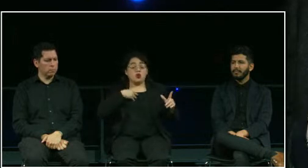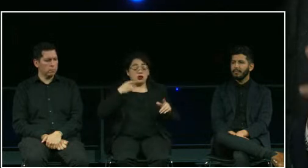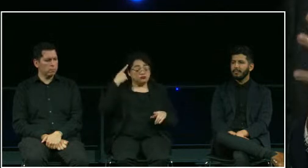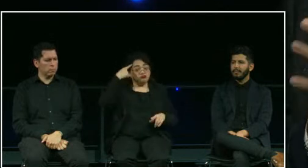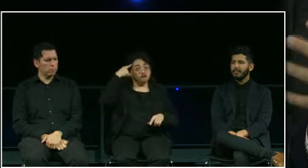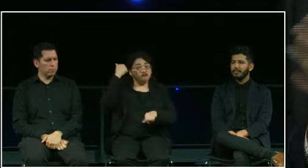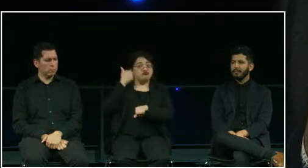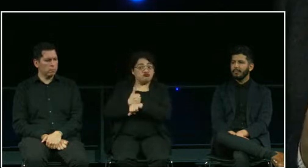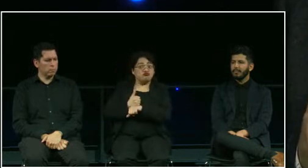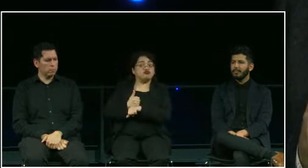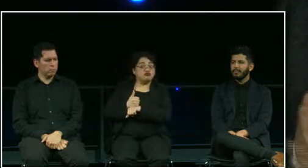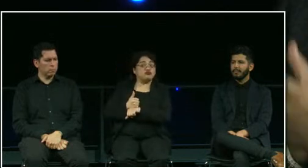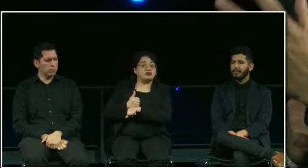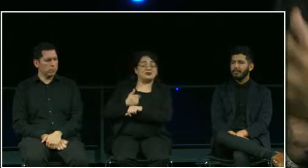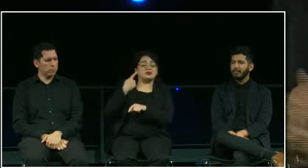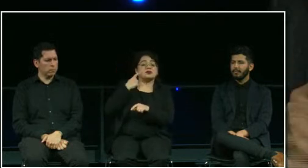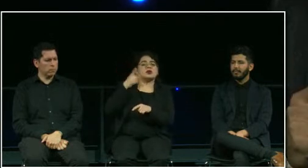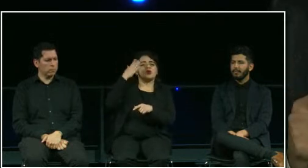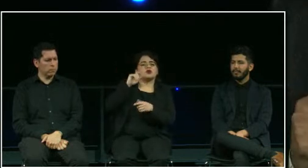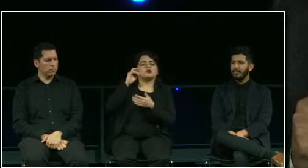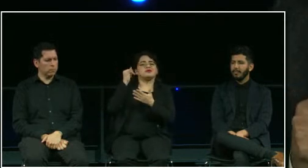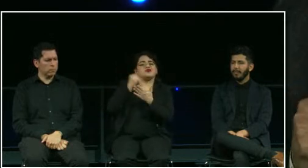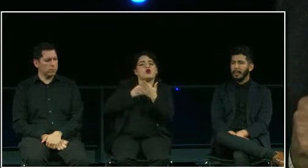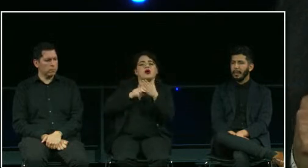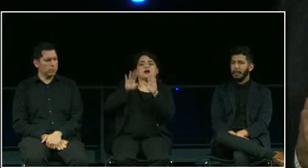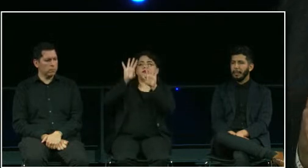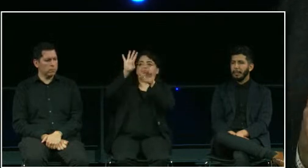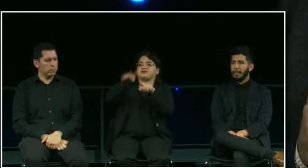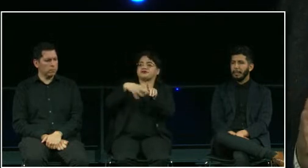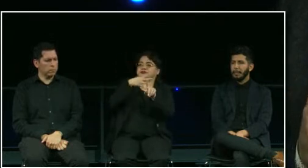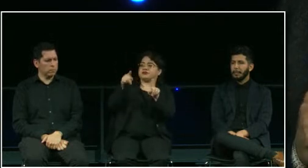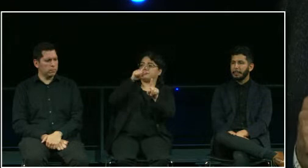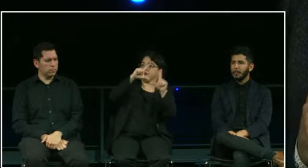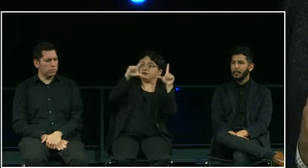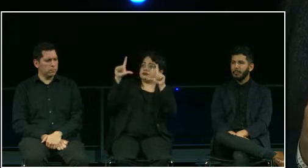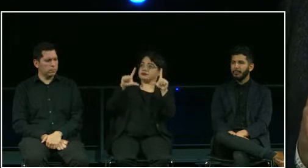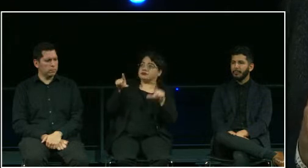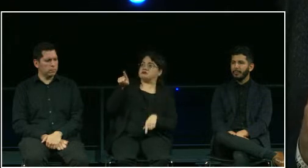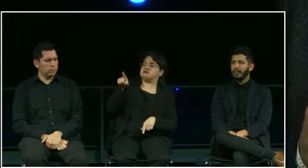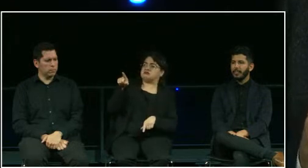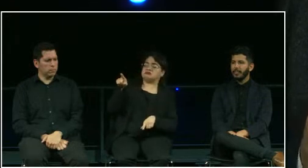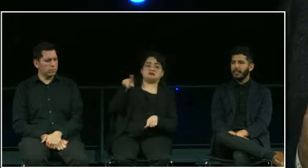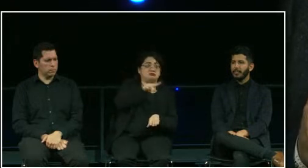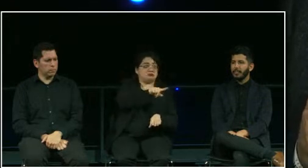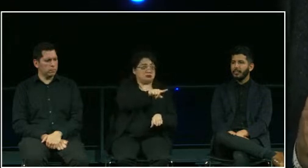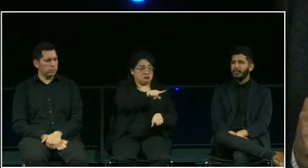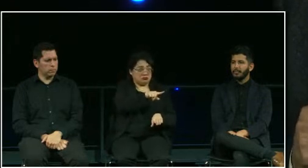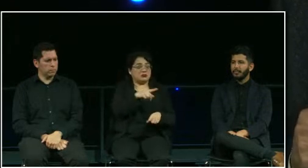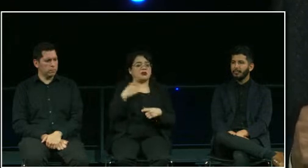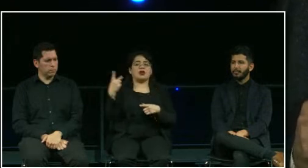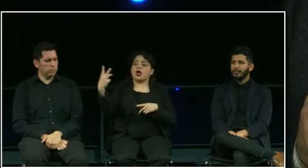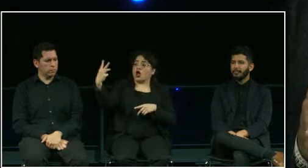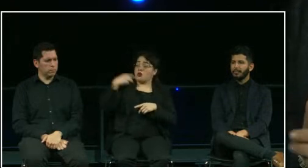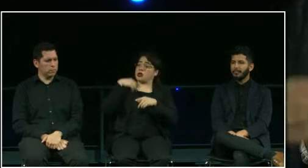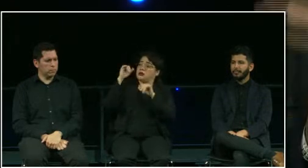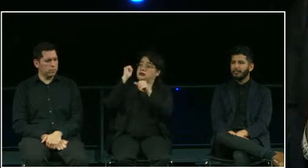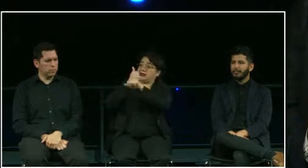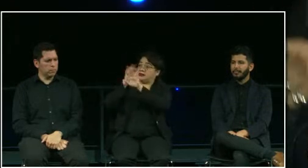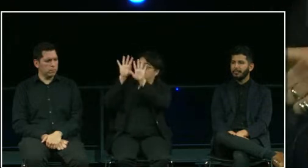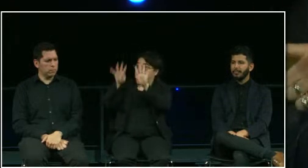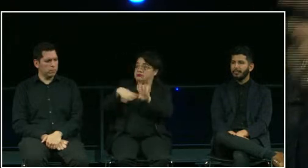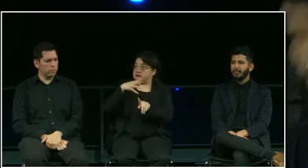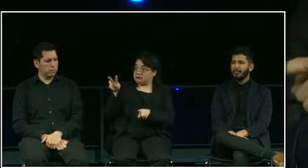up with or what was represented in the board or in previs, there was never really like a no. It was never came to a no. It was always